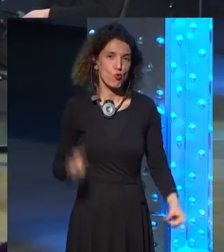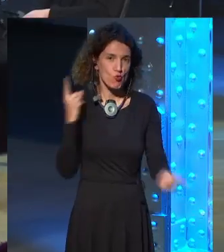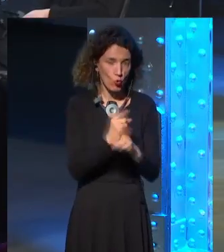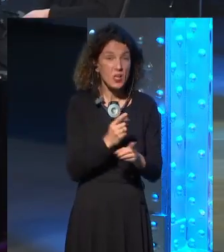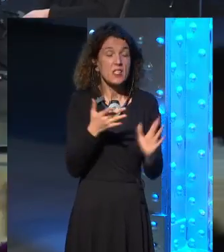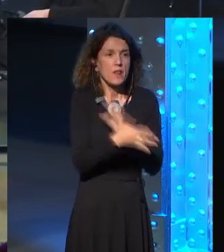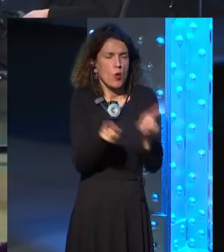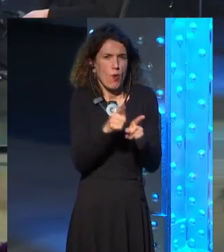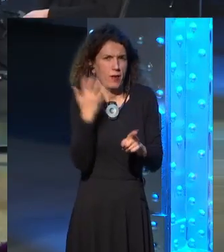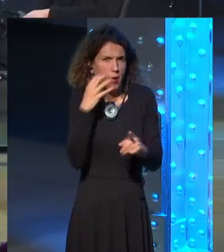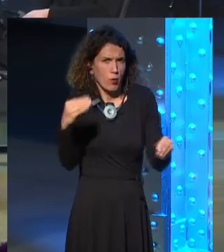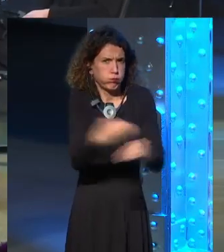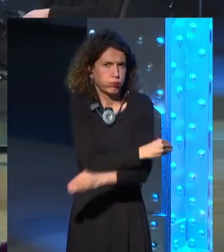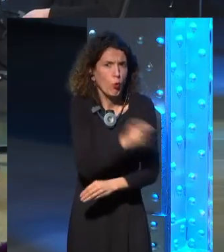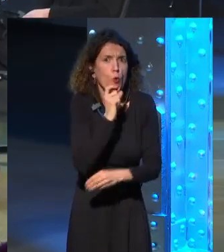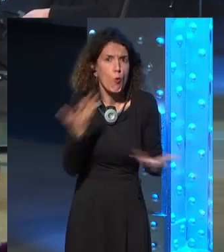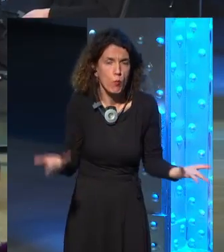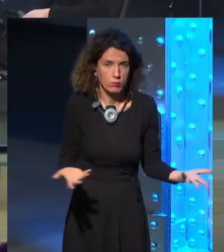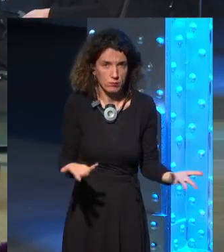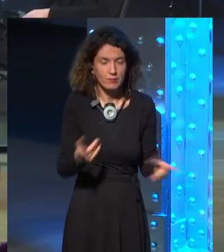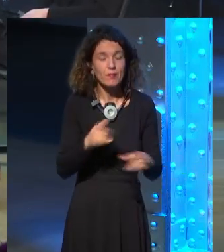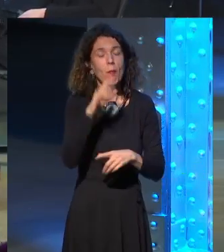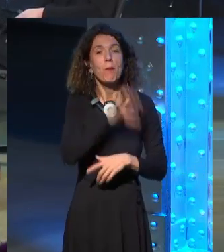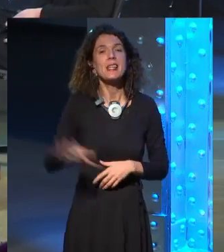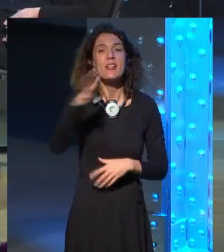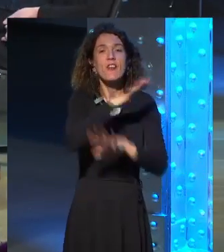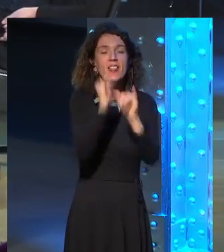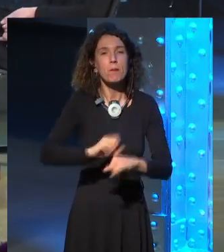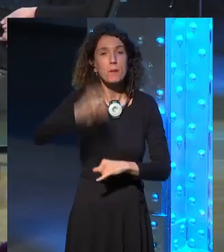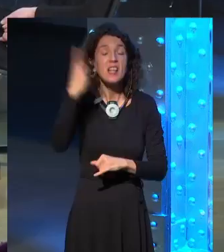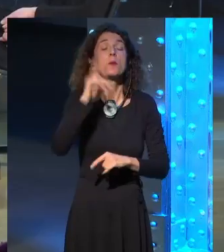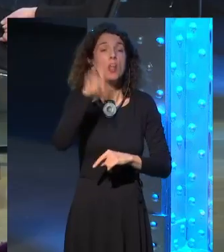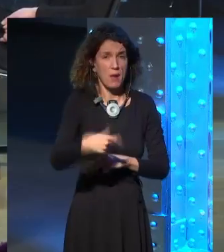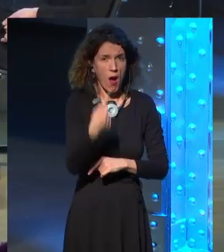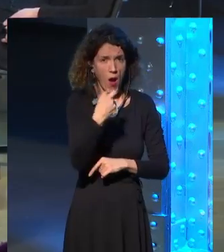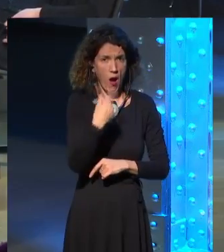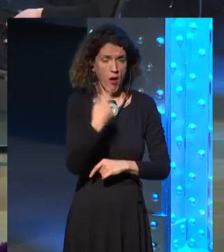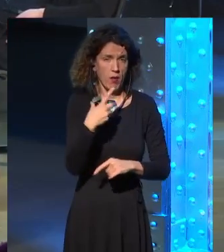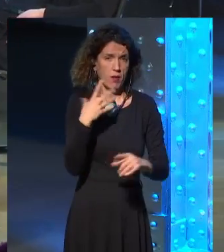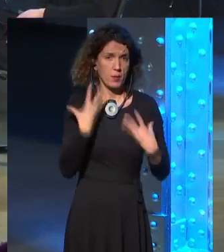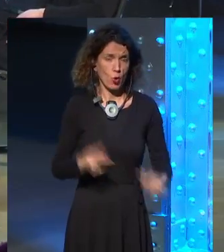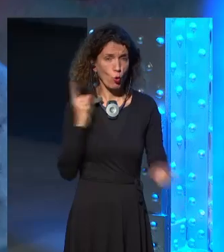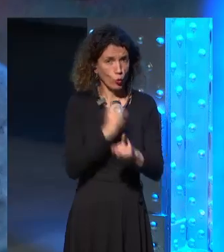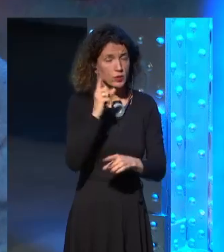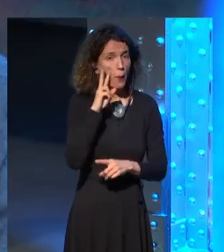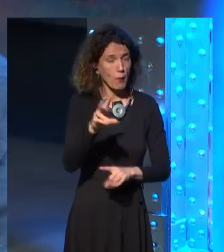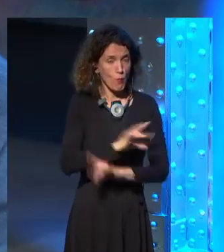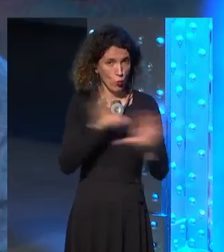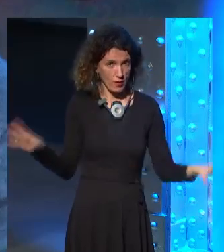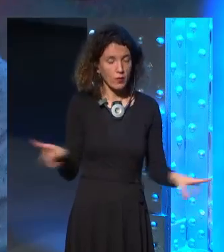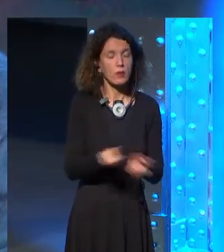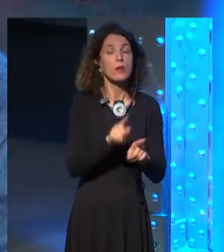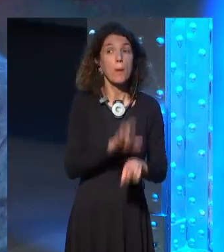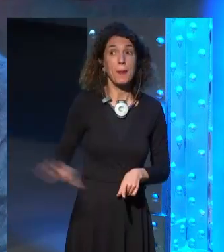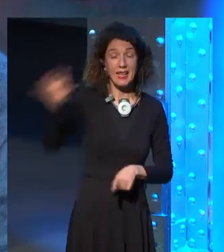paradox. They're one of the happiest countries, and they also have a high consumption of antidepressants. The thing is, if you look at which countries are at the bottom of the list